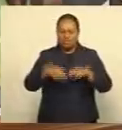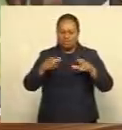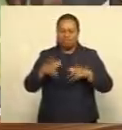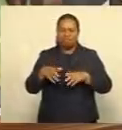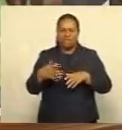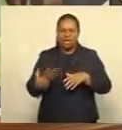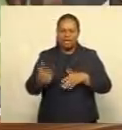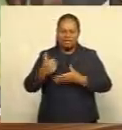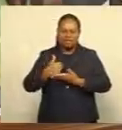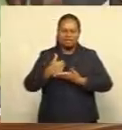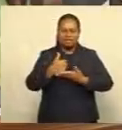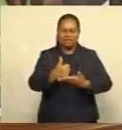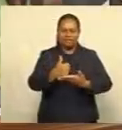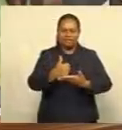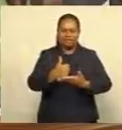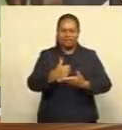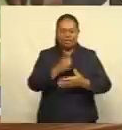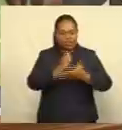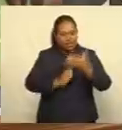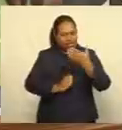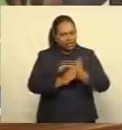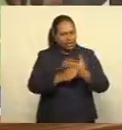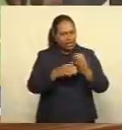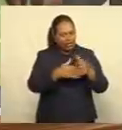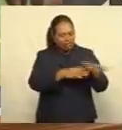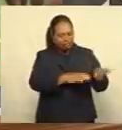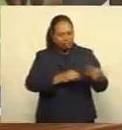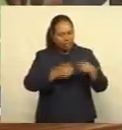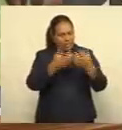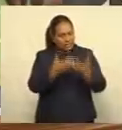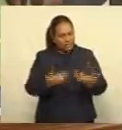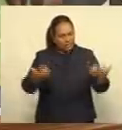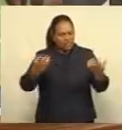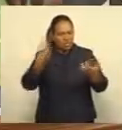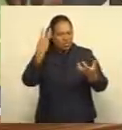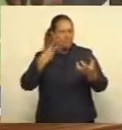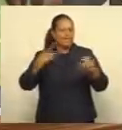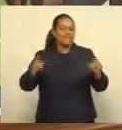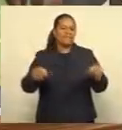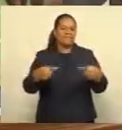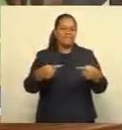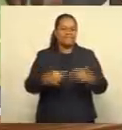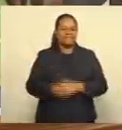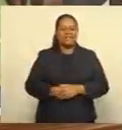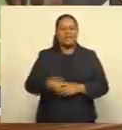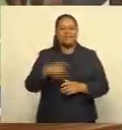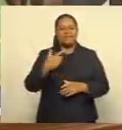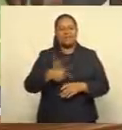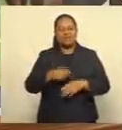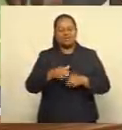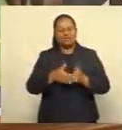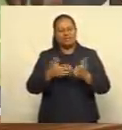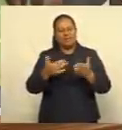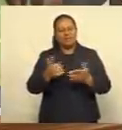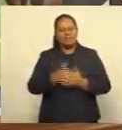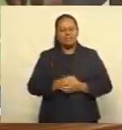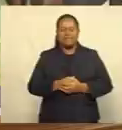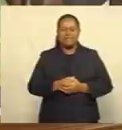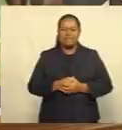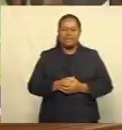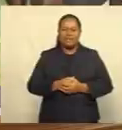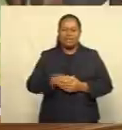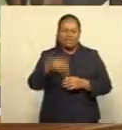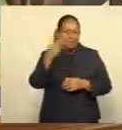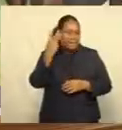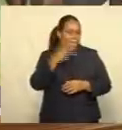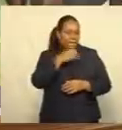event. FRU had agreed to host a separate women's provincial tournament following a few setbacks with it being run concurrently with the men's Skipper